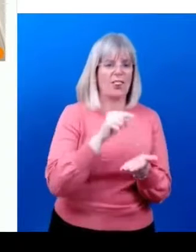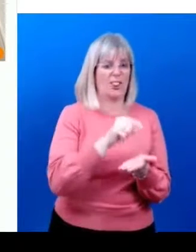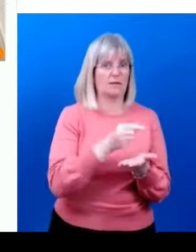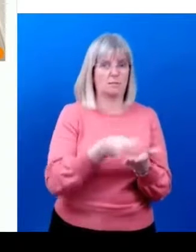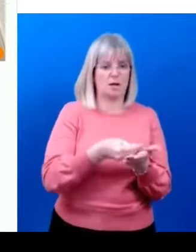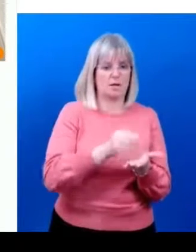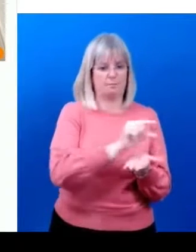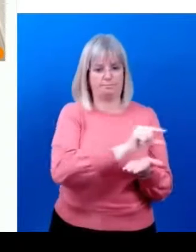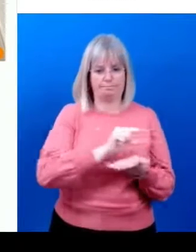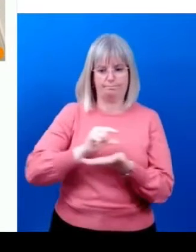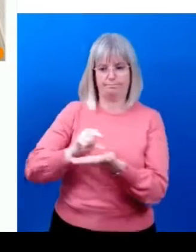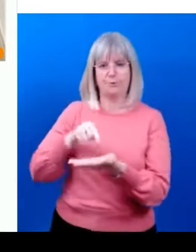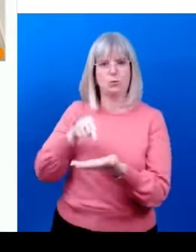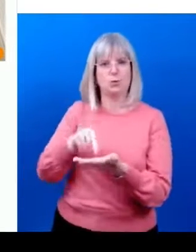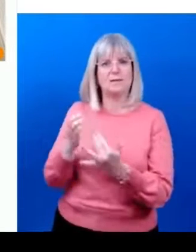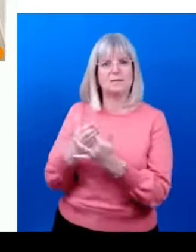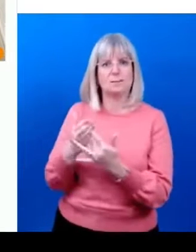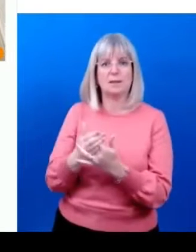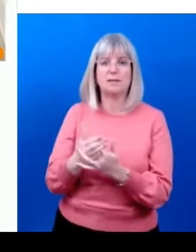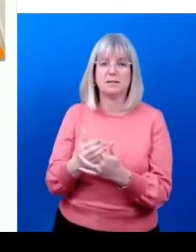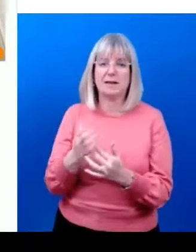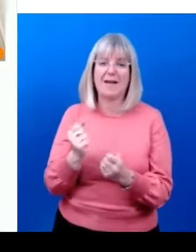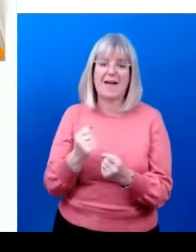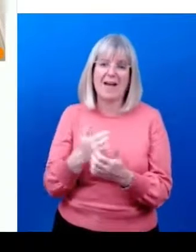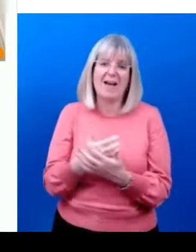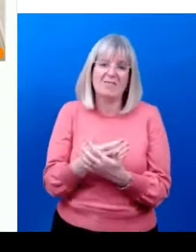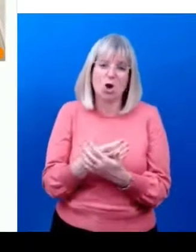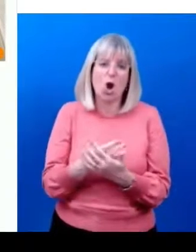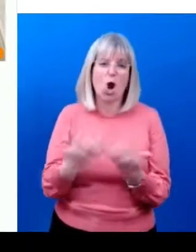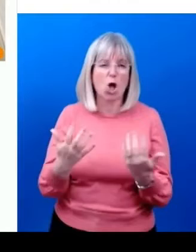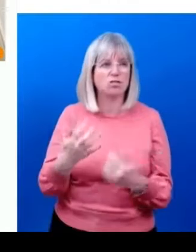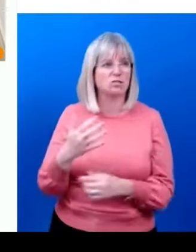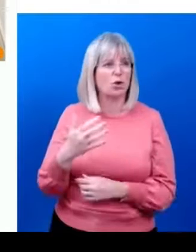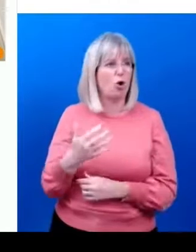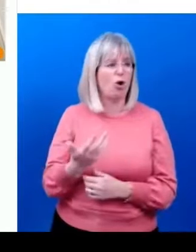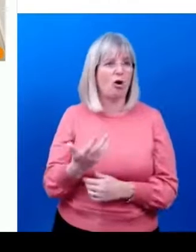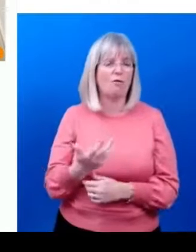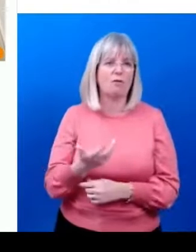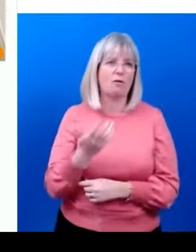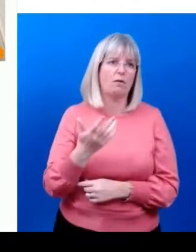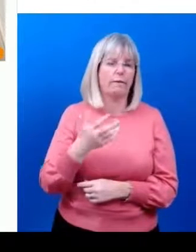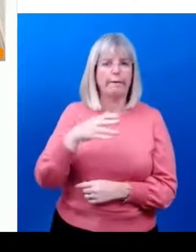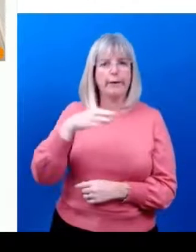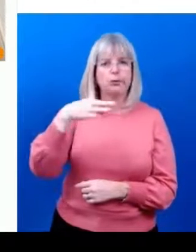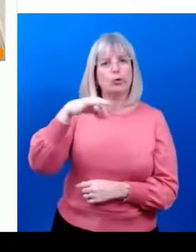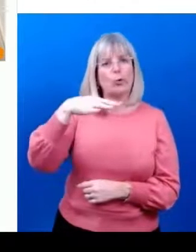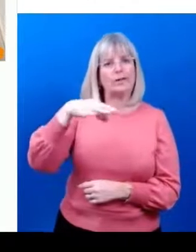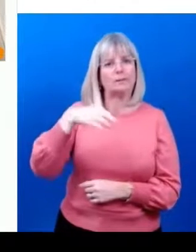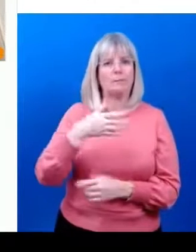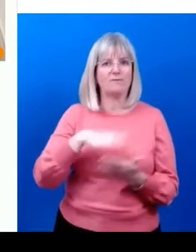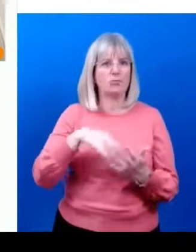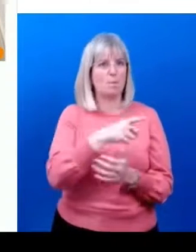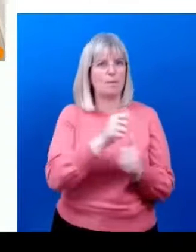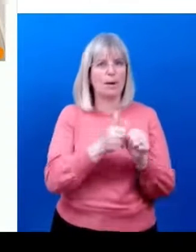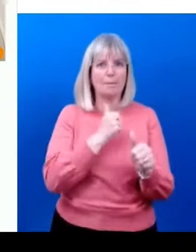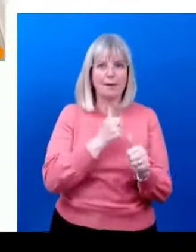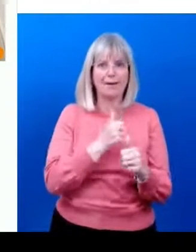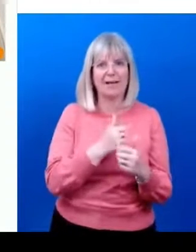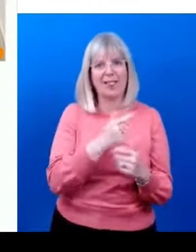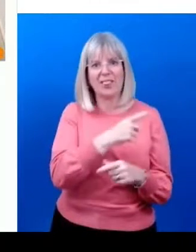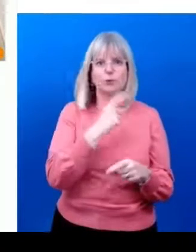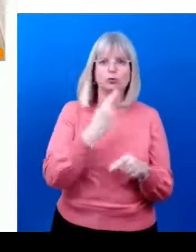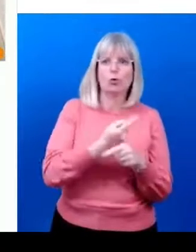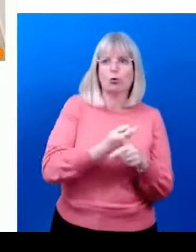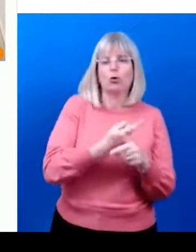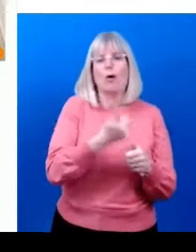paid by some quite big companies, I would say. You just have to invest if you want that diverse and